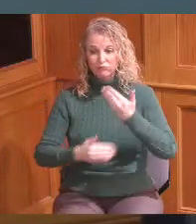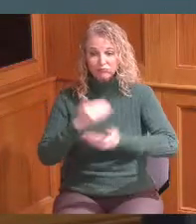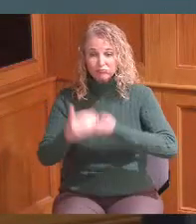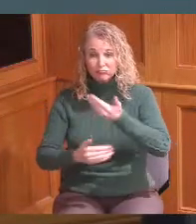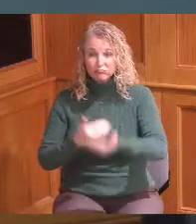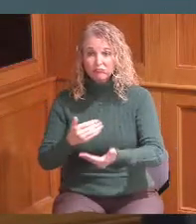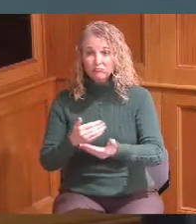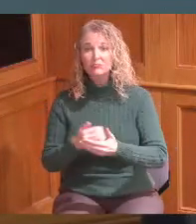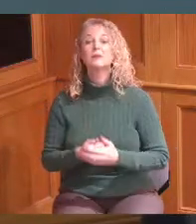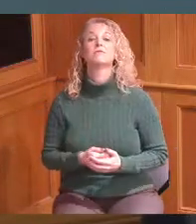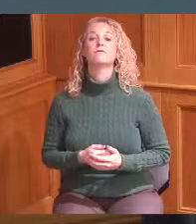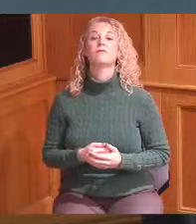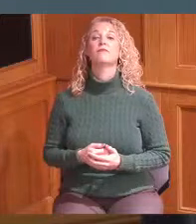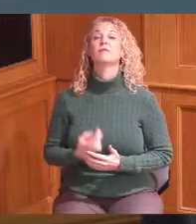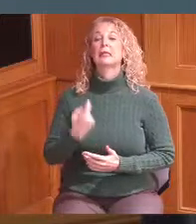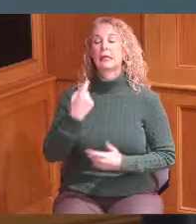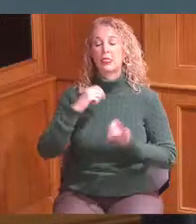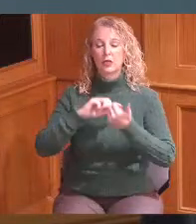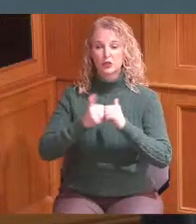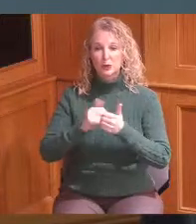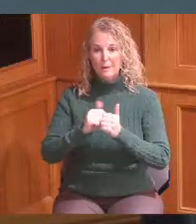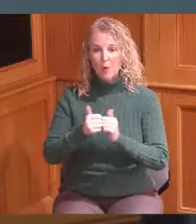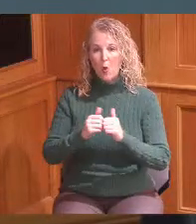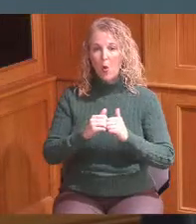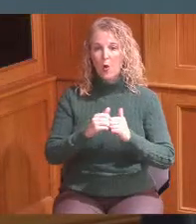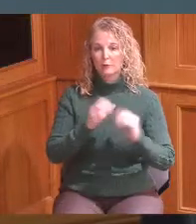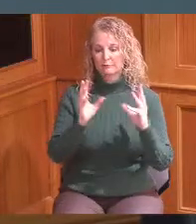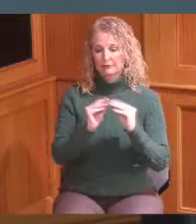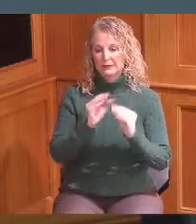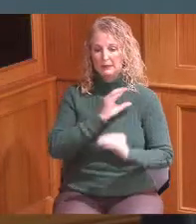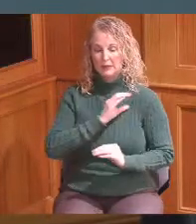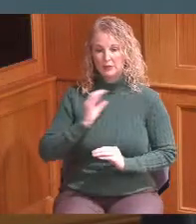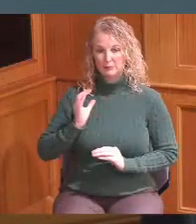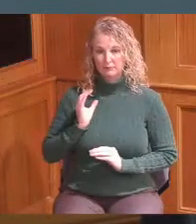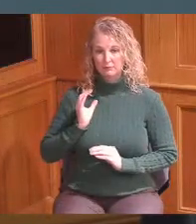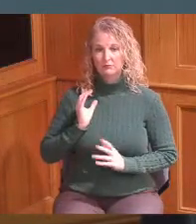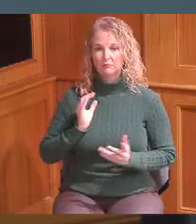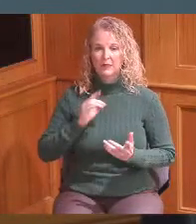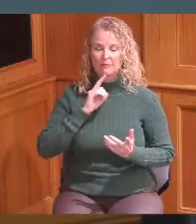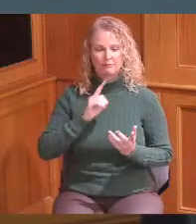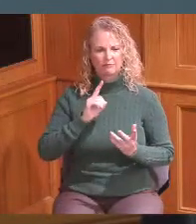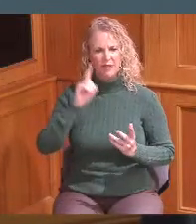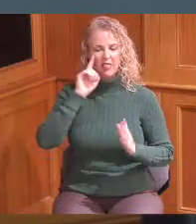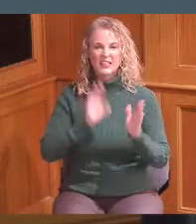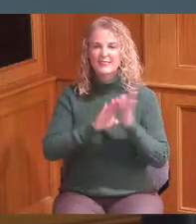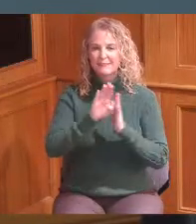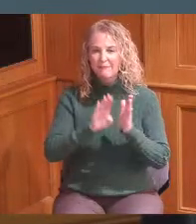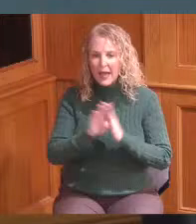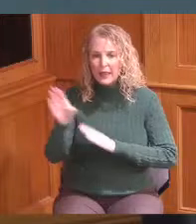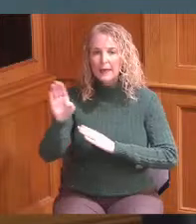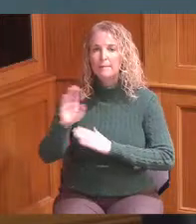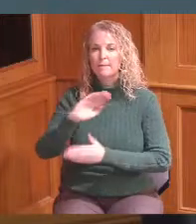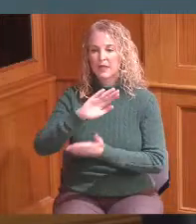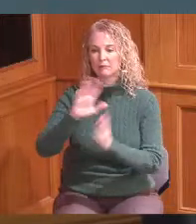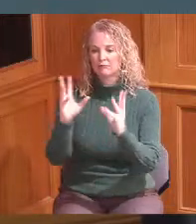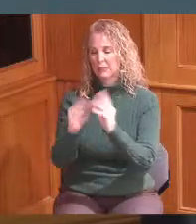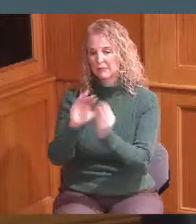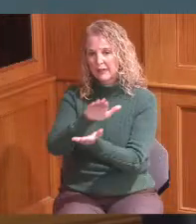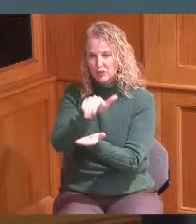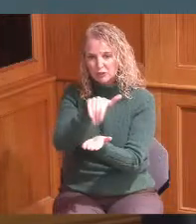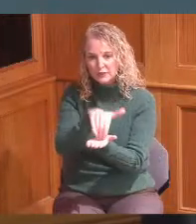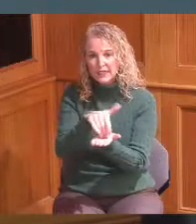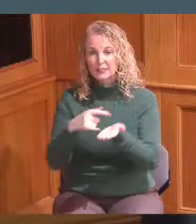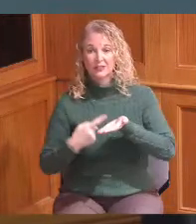they talked about the Sports Commission, the upgrade or development, I should say, of the convention center. They